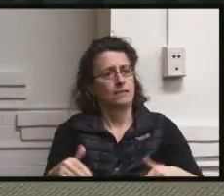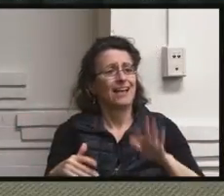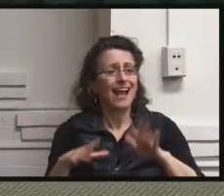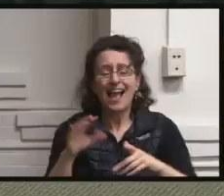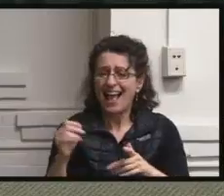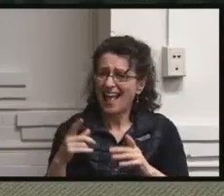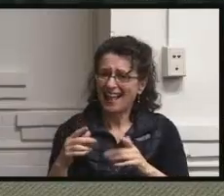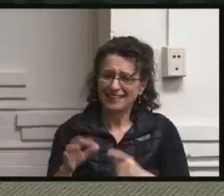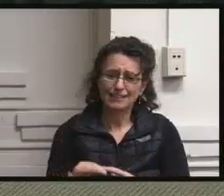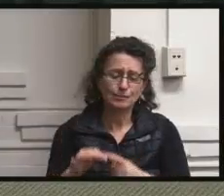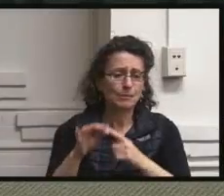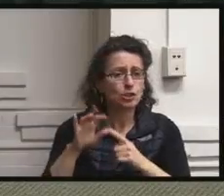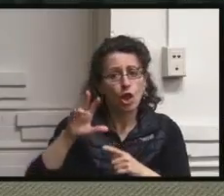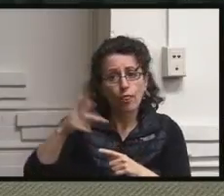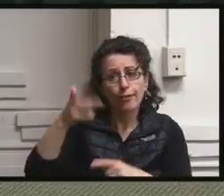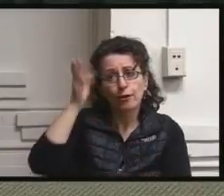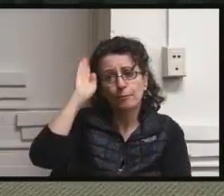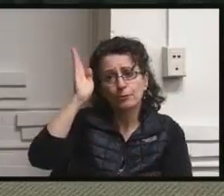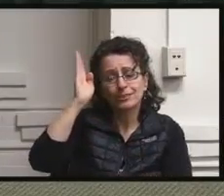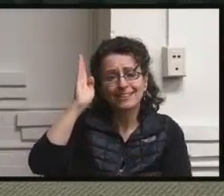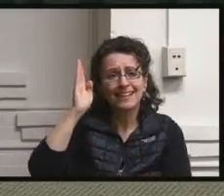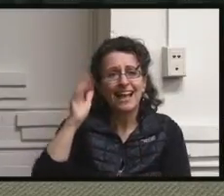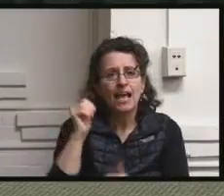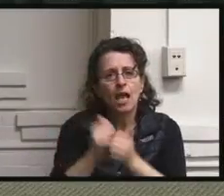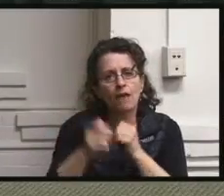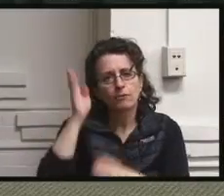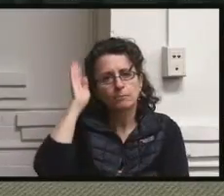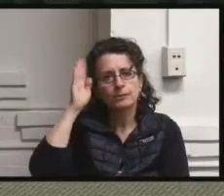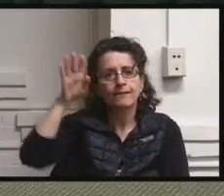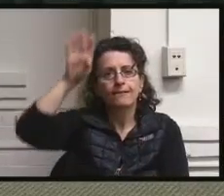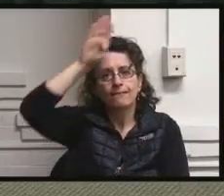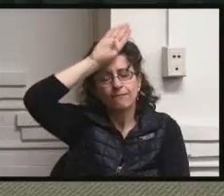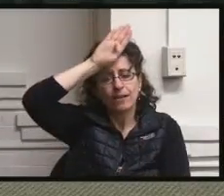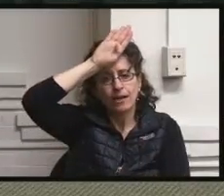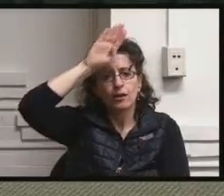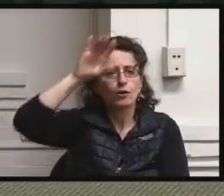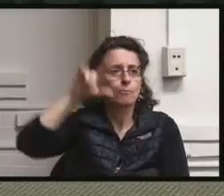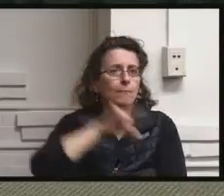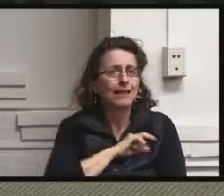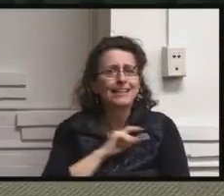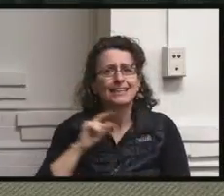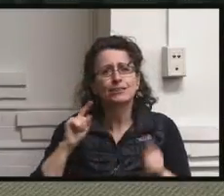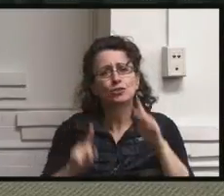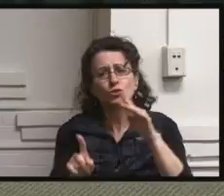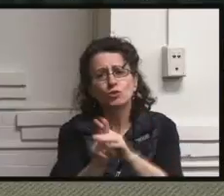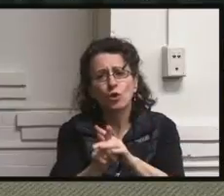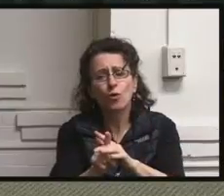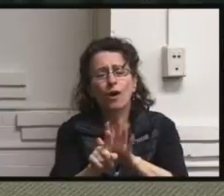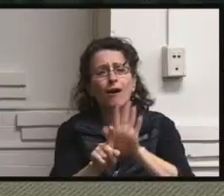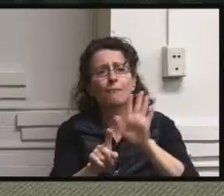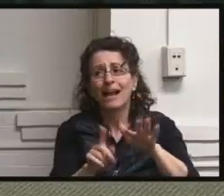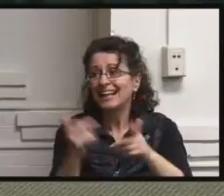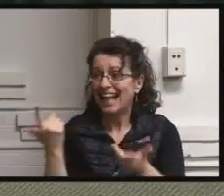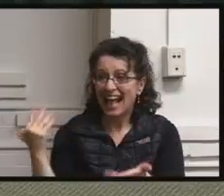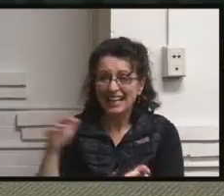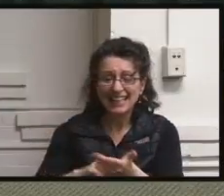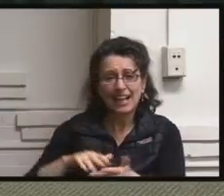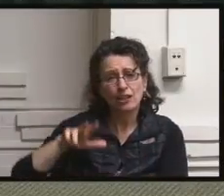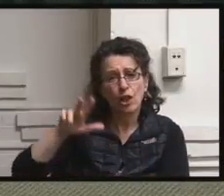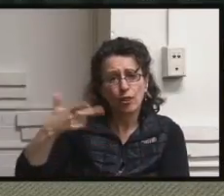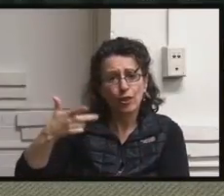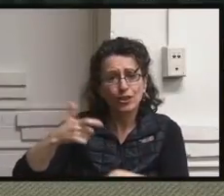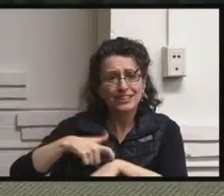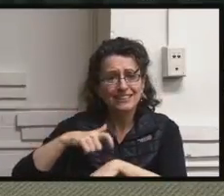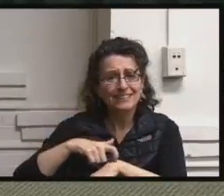third presentation. I just felt like, maybe it was just personal, but I felt deeply